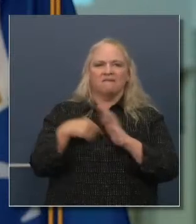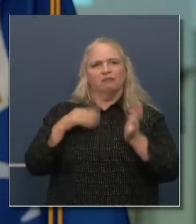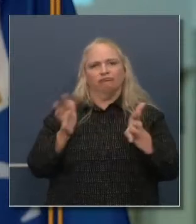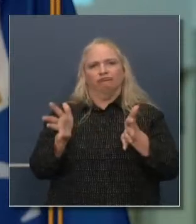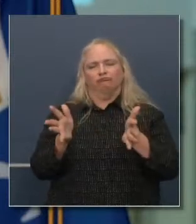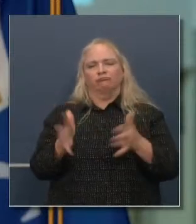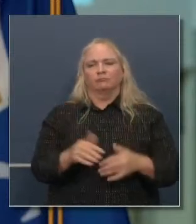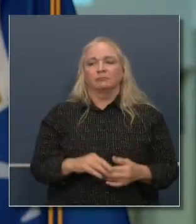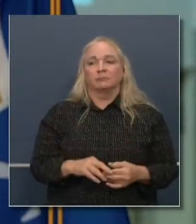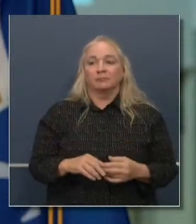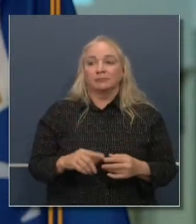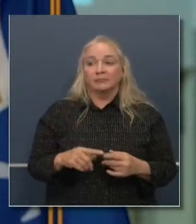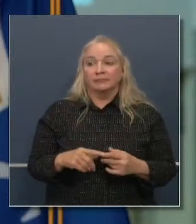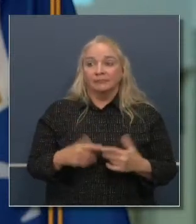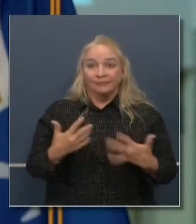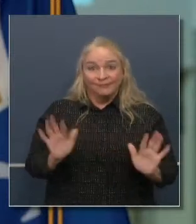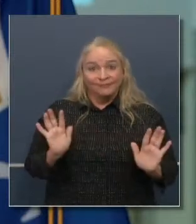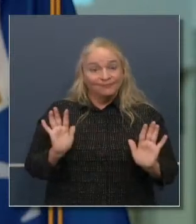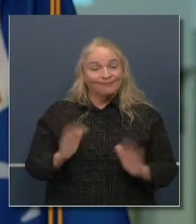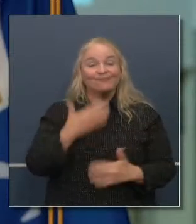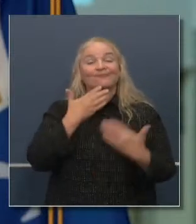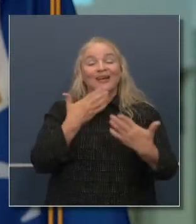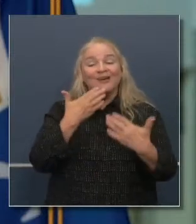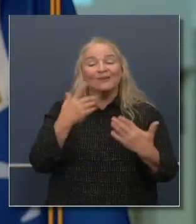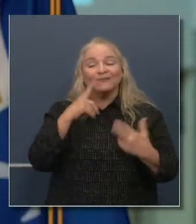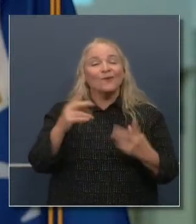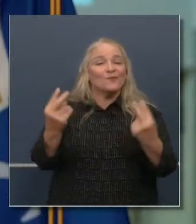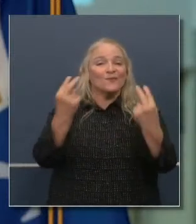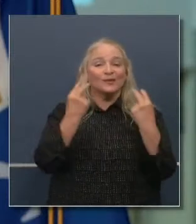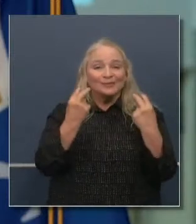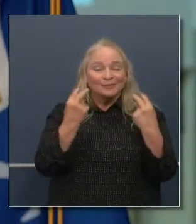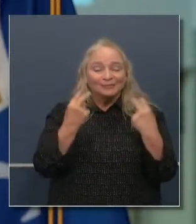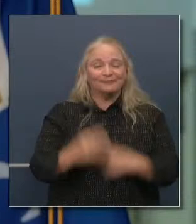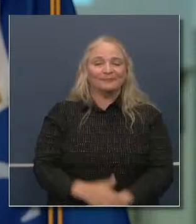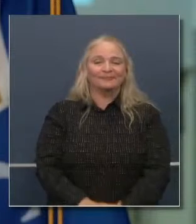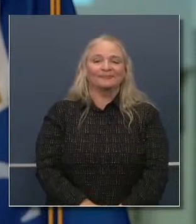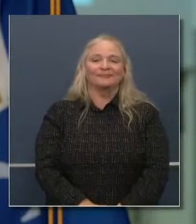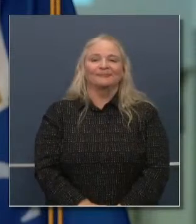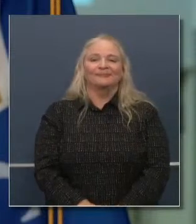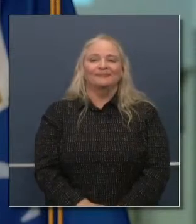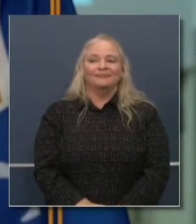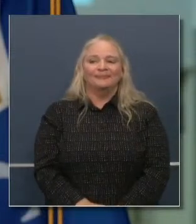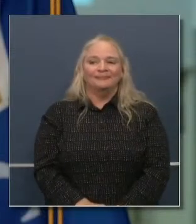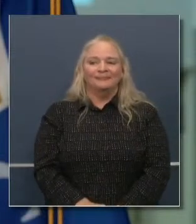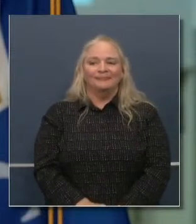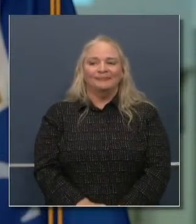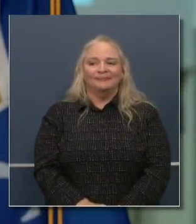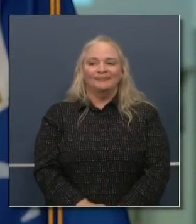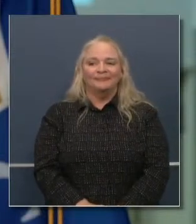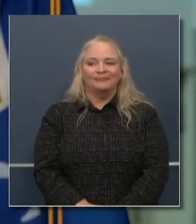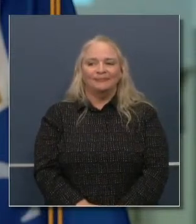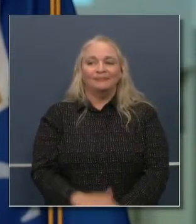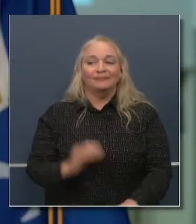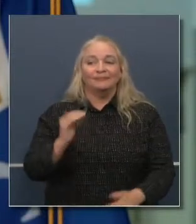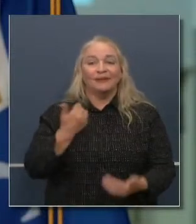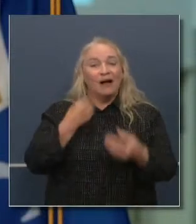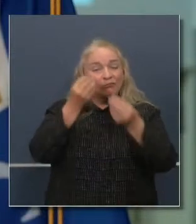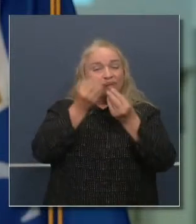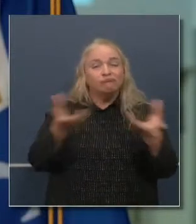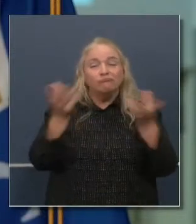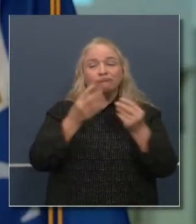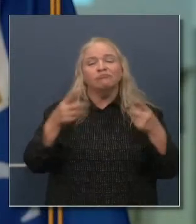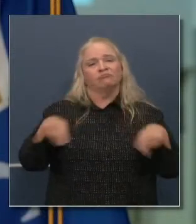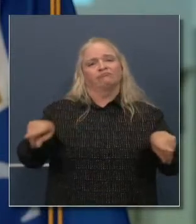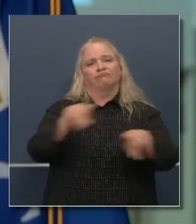you for the opportunity, however long you've tuned in to this update and this presentation. I want to thank you for continuing to